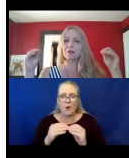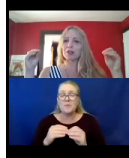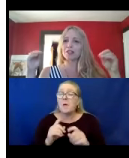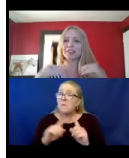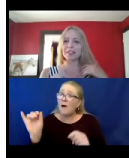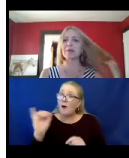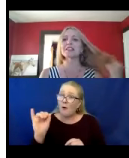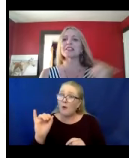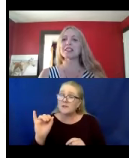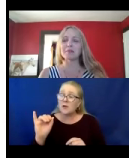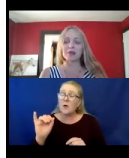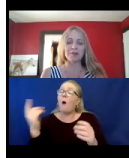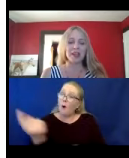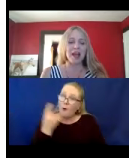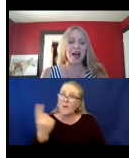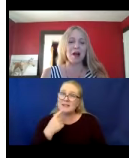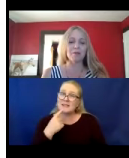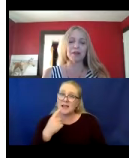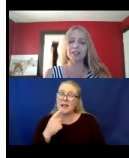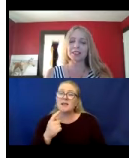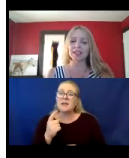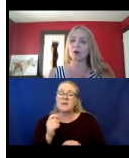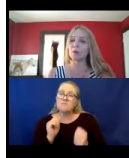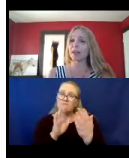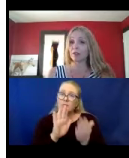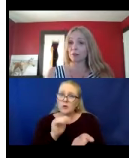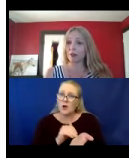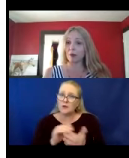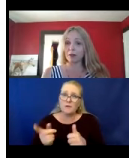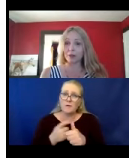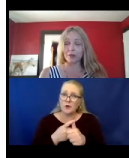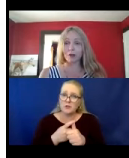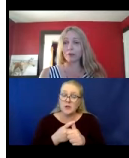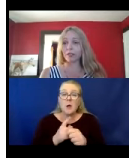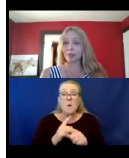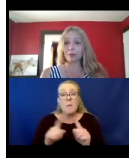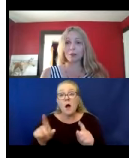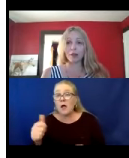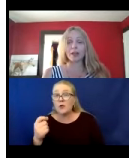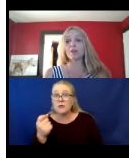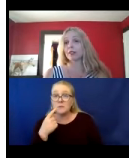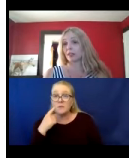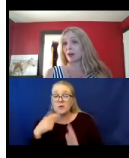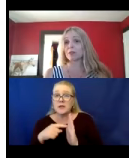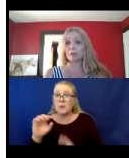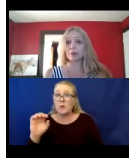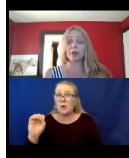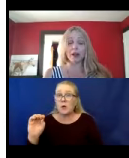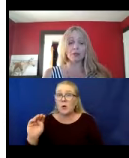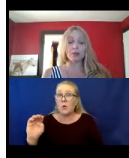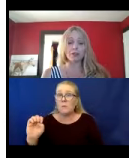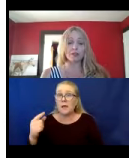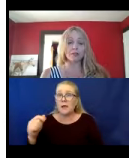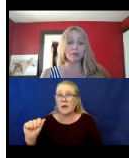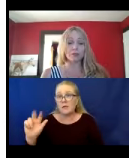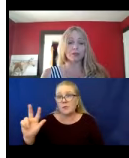doctor first. That's my disclaimer. But things like omega-3 oils are really good for brain health and can help some people that